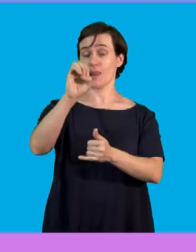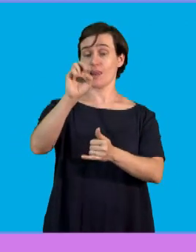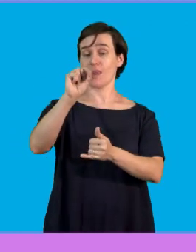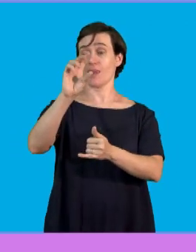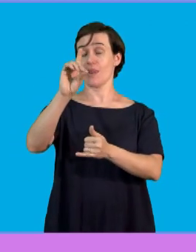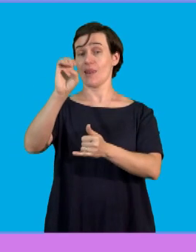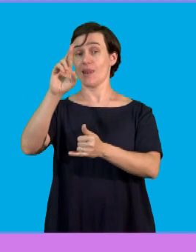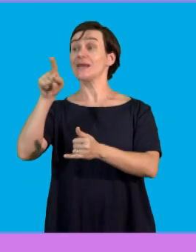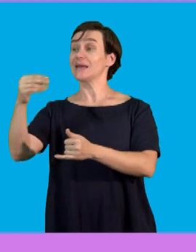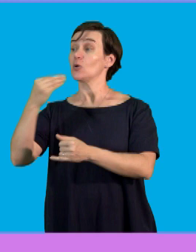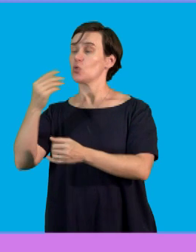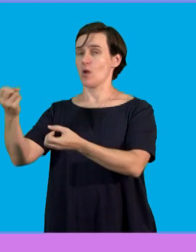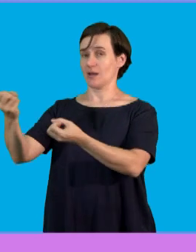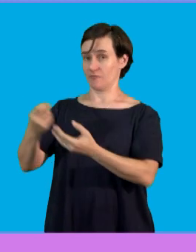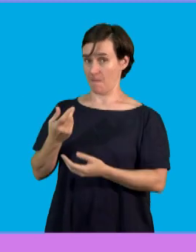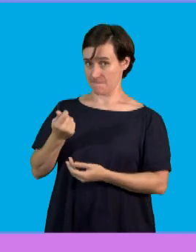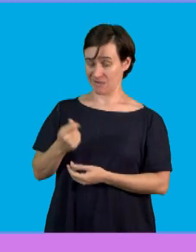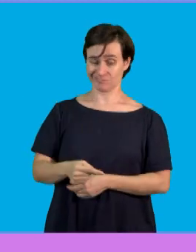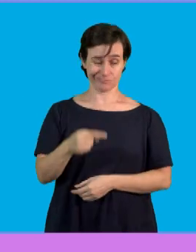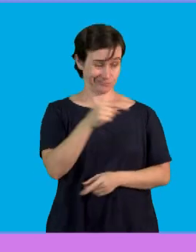we are going to look at